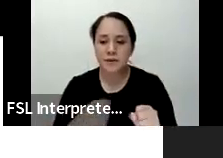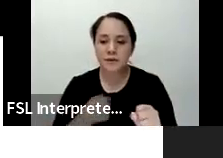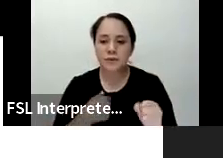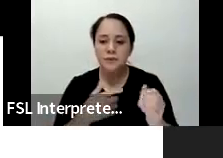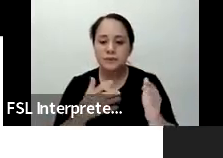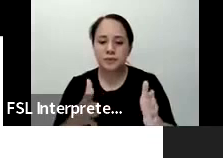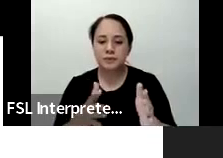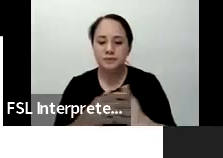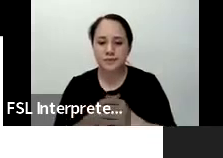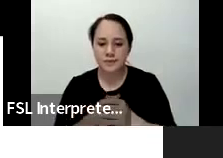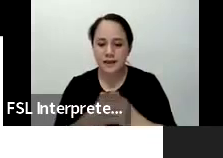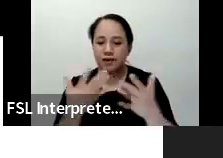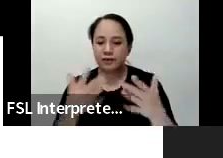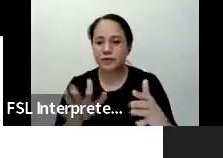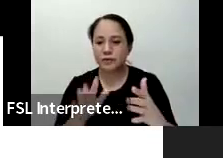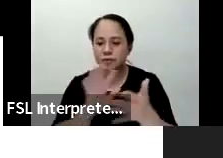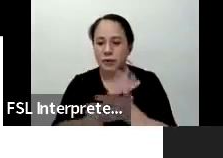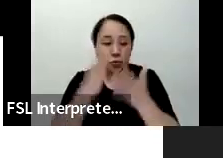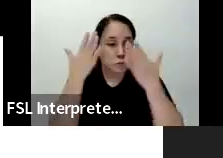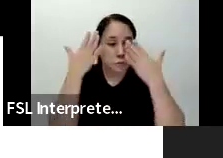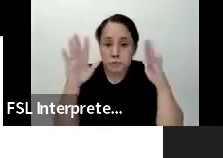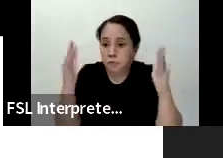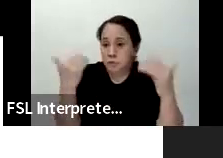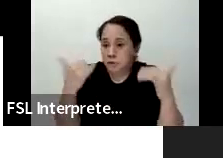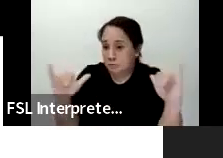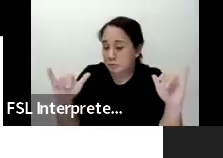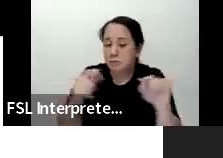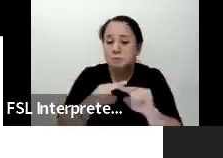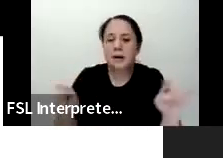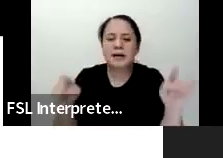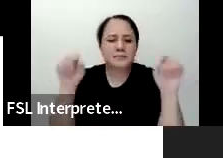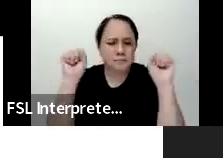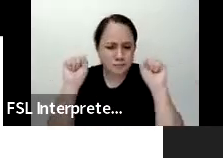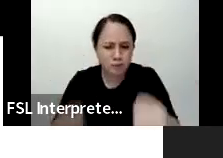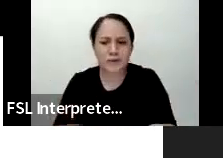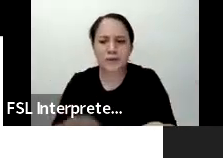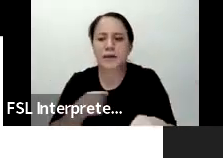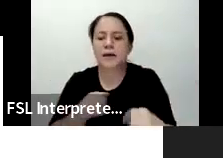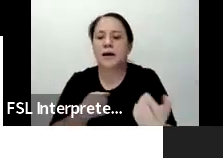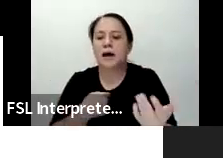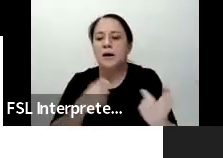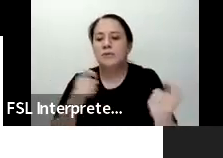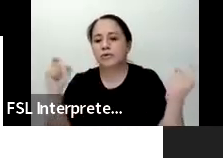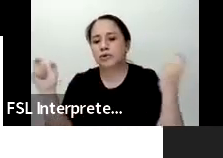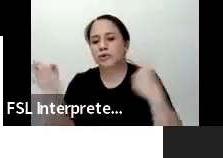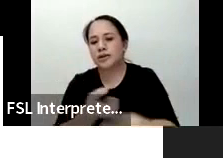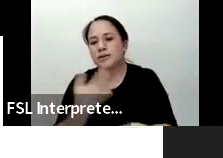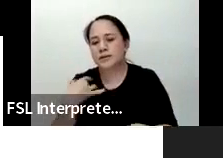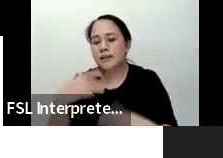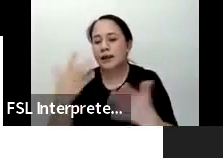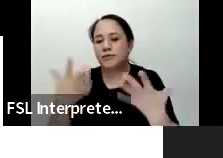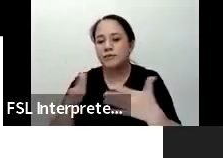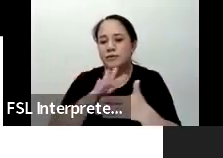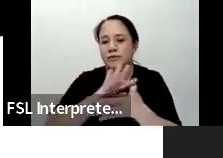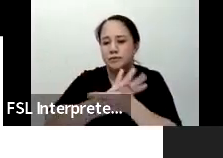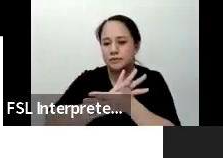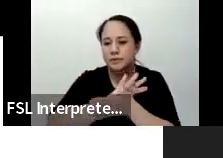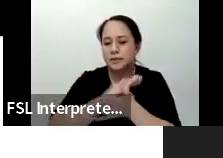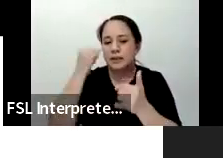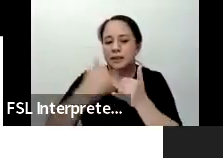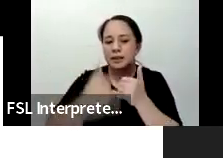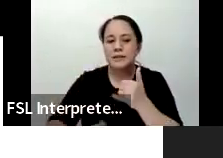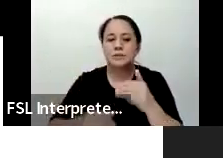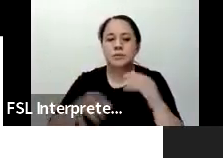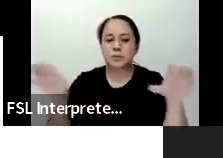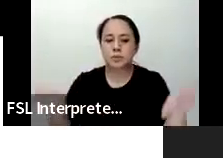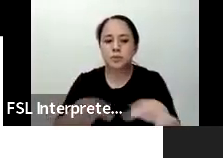reversal after the pandemic. We still don't know, but there could be a possible trend reversal after the pandemic. And lastly, efforts should